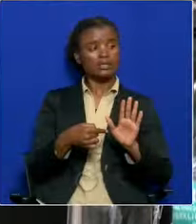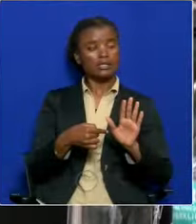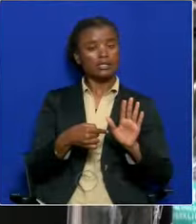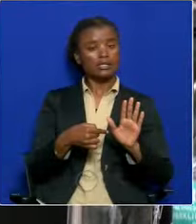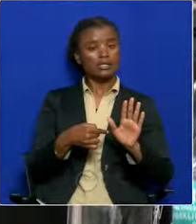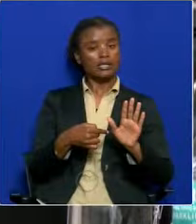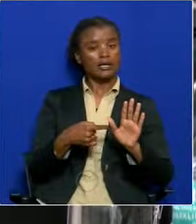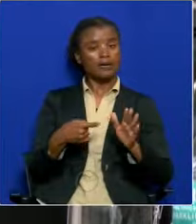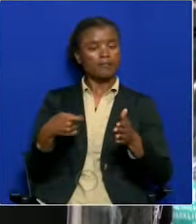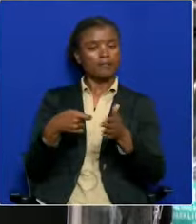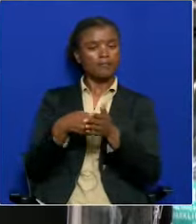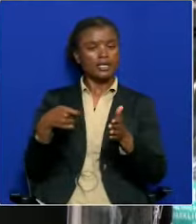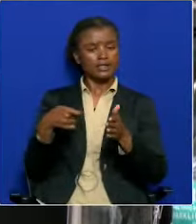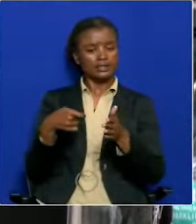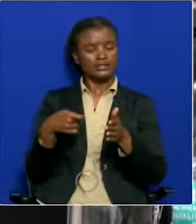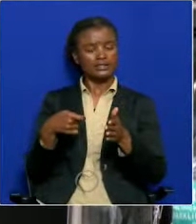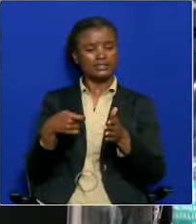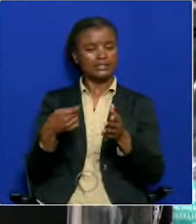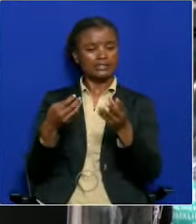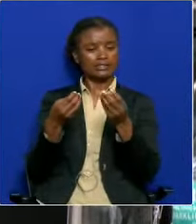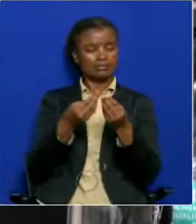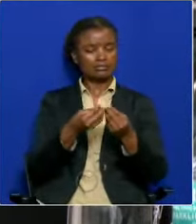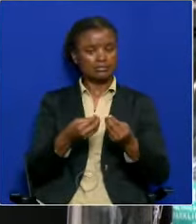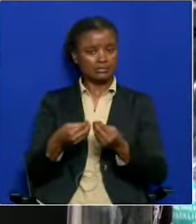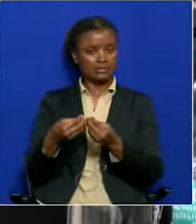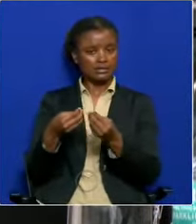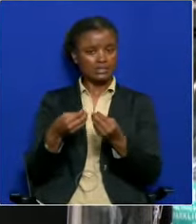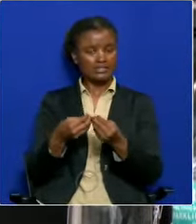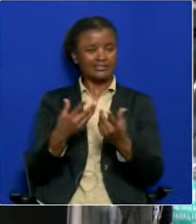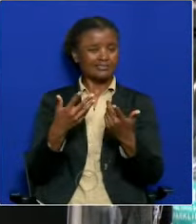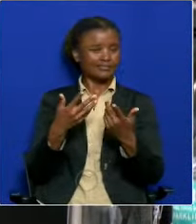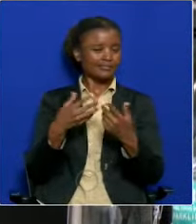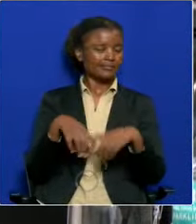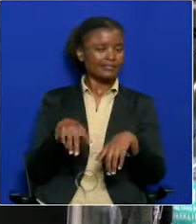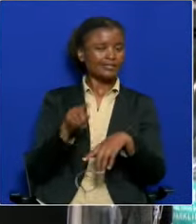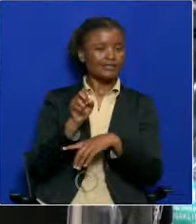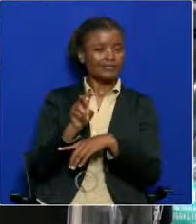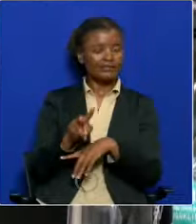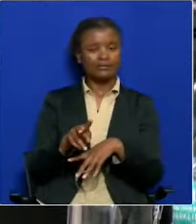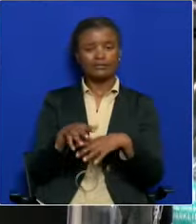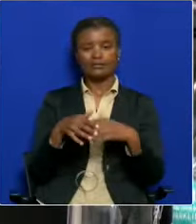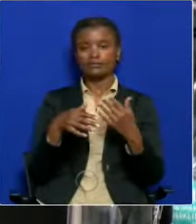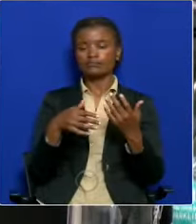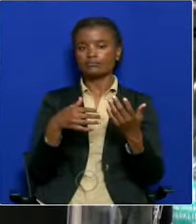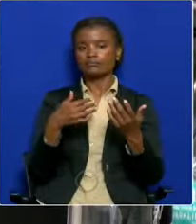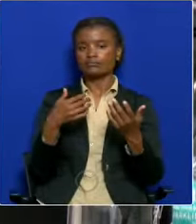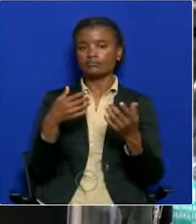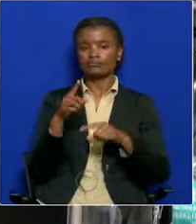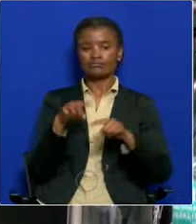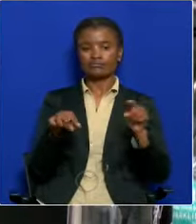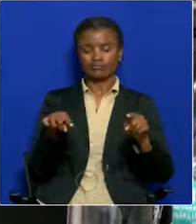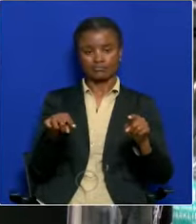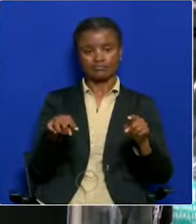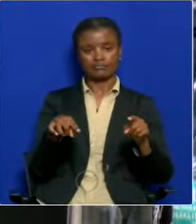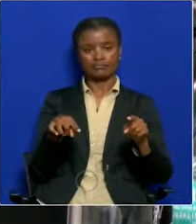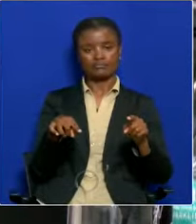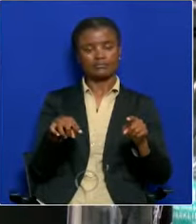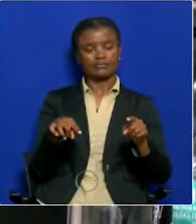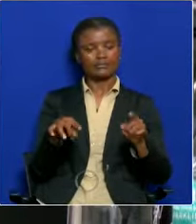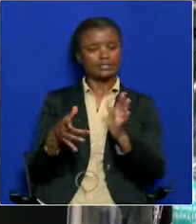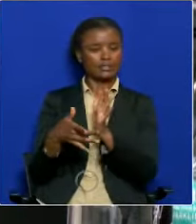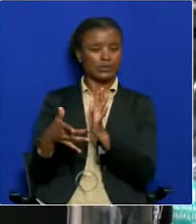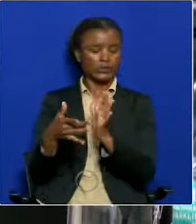appliances. Yes. Yes. So all of those from page 116 all the way